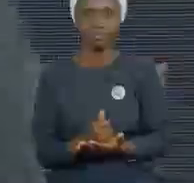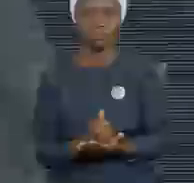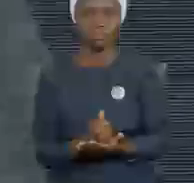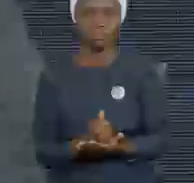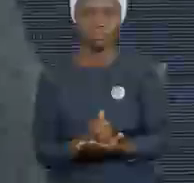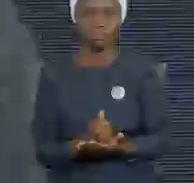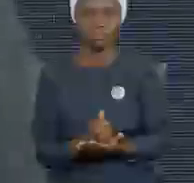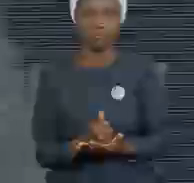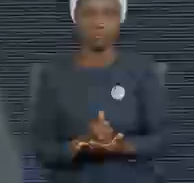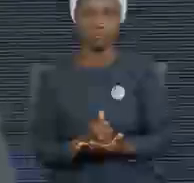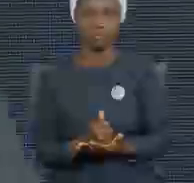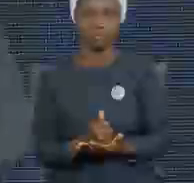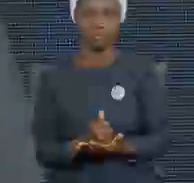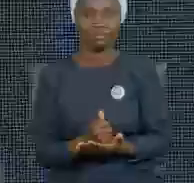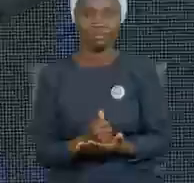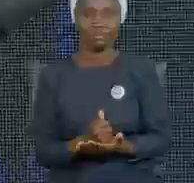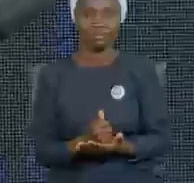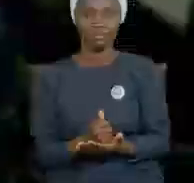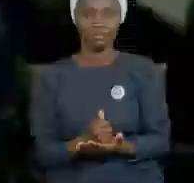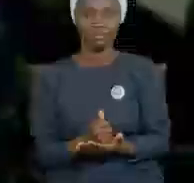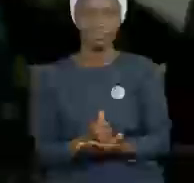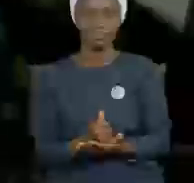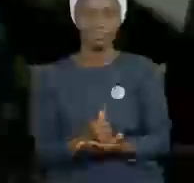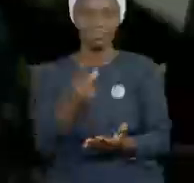Who said deliberate? Deliberate.